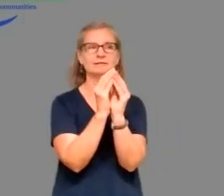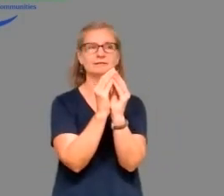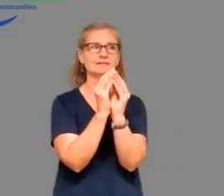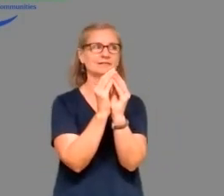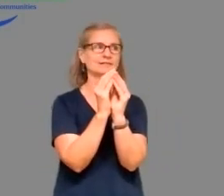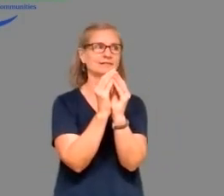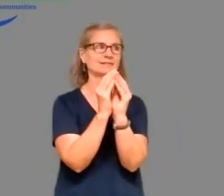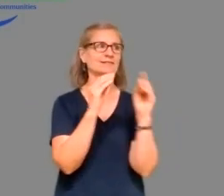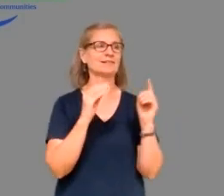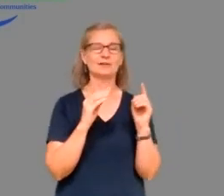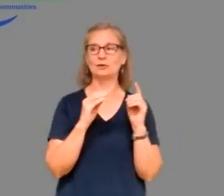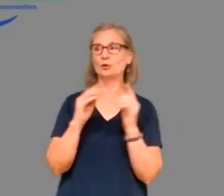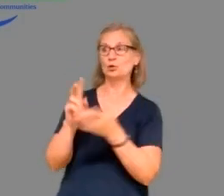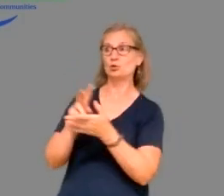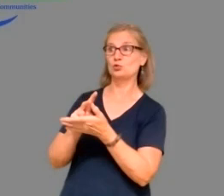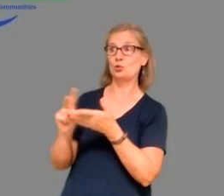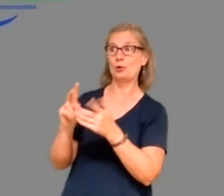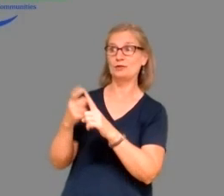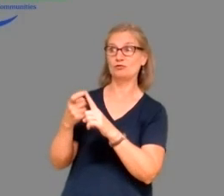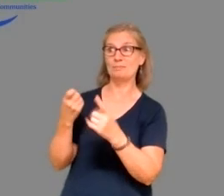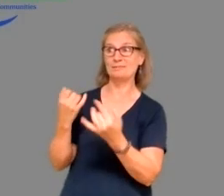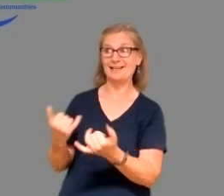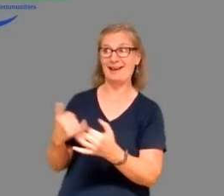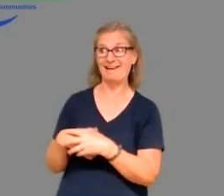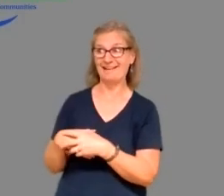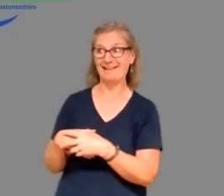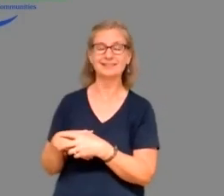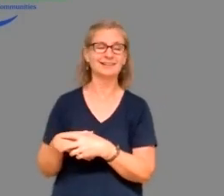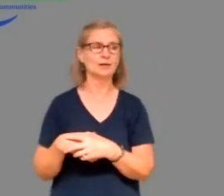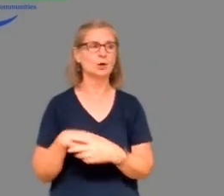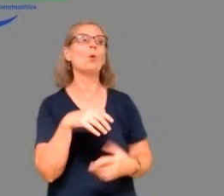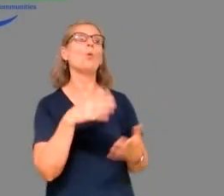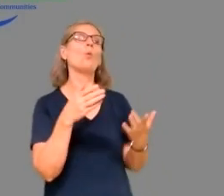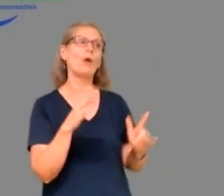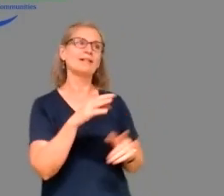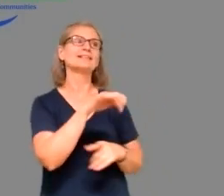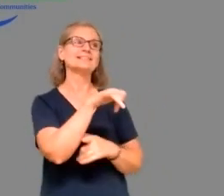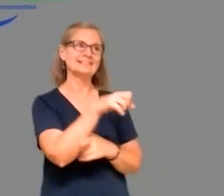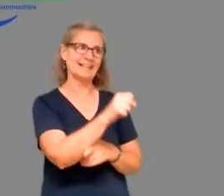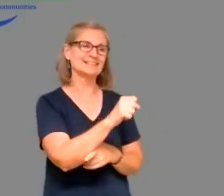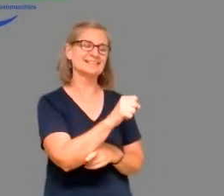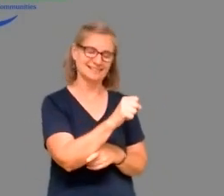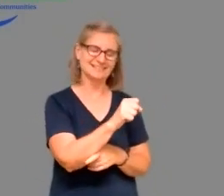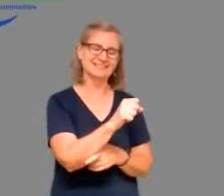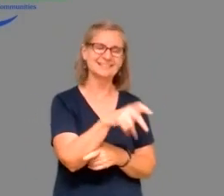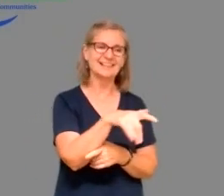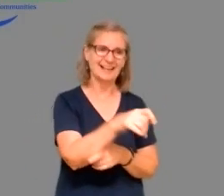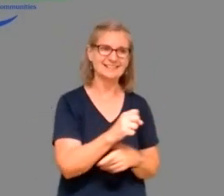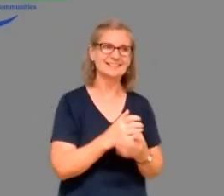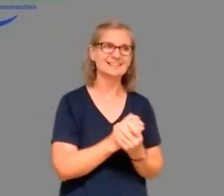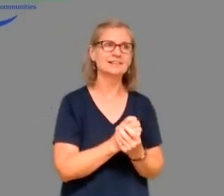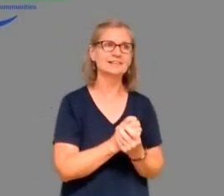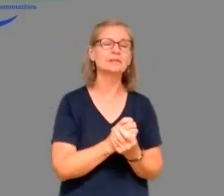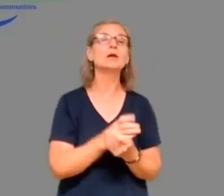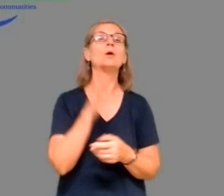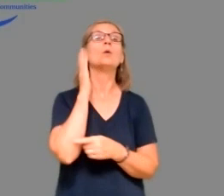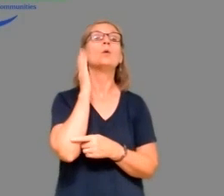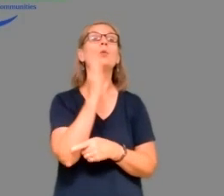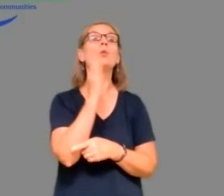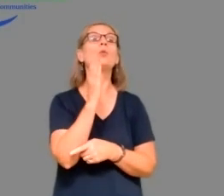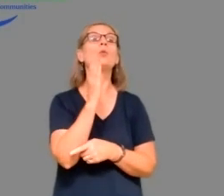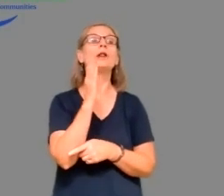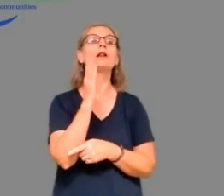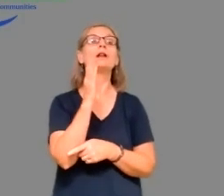2 weeks from today. Well, yes. In this case, it is. You're right. So we're going to do the second